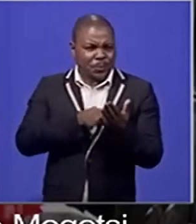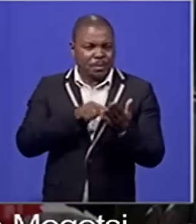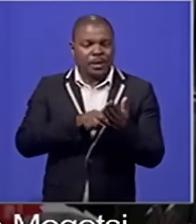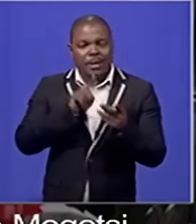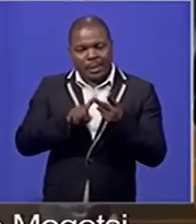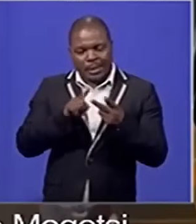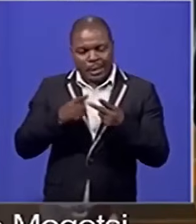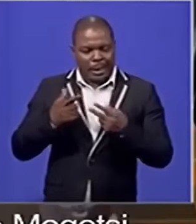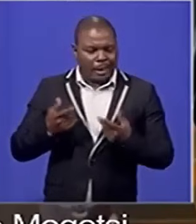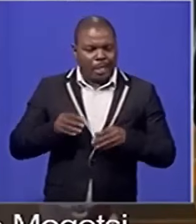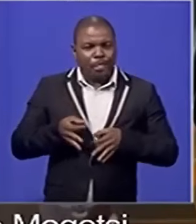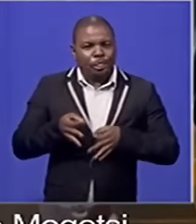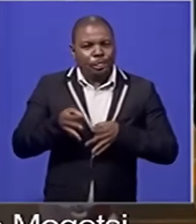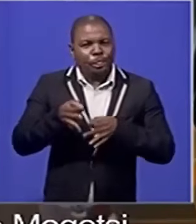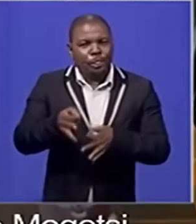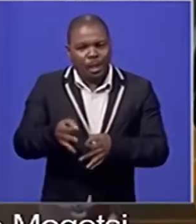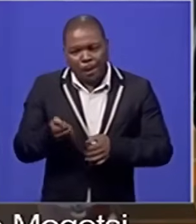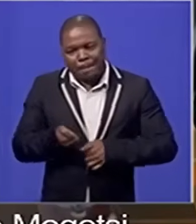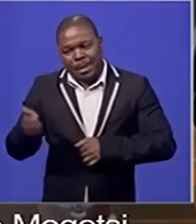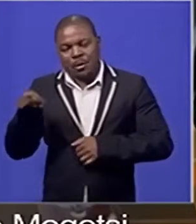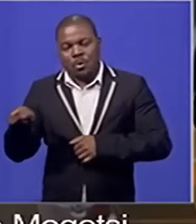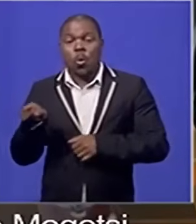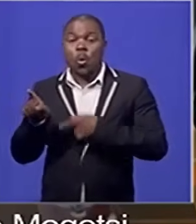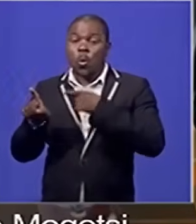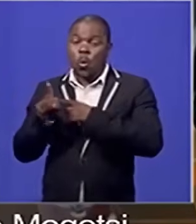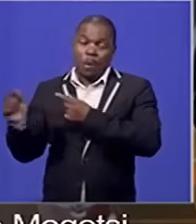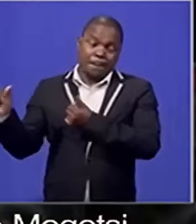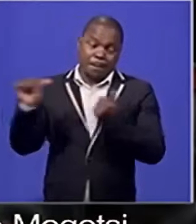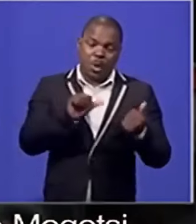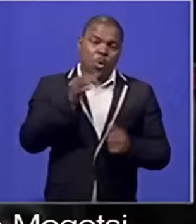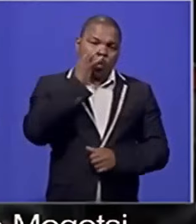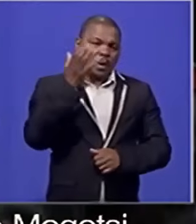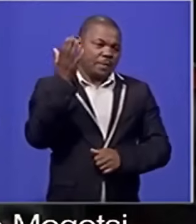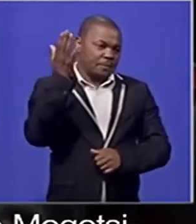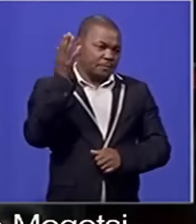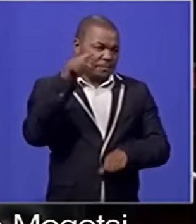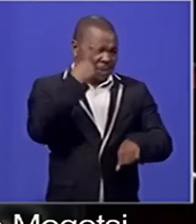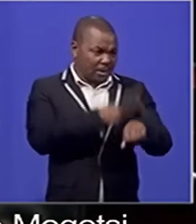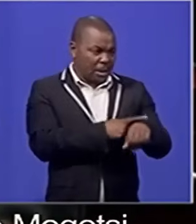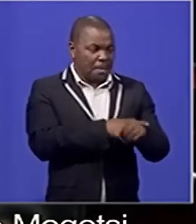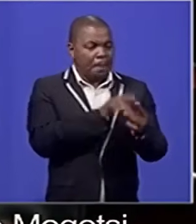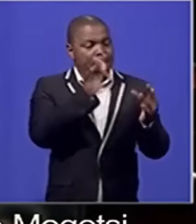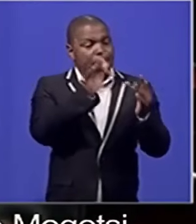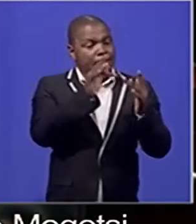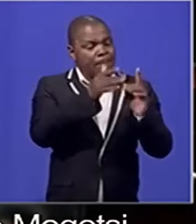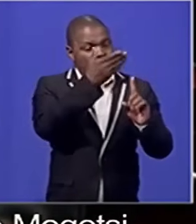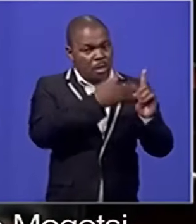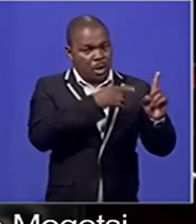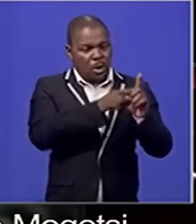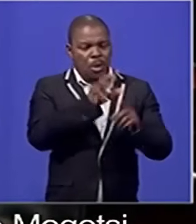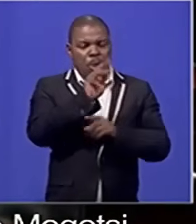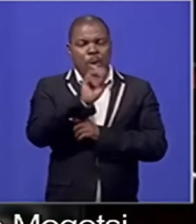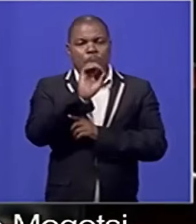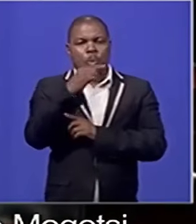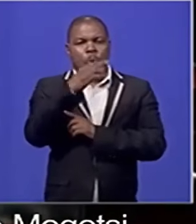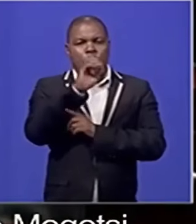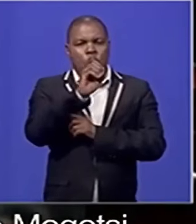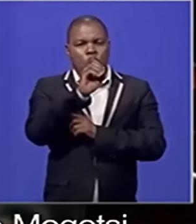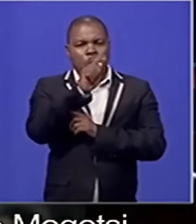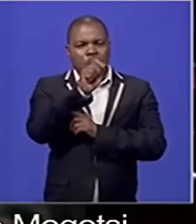se ile sa hlola ditiego. Nkabinde o boletše gore la mathomo ge a bolela le Mogotsi e bile ka Agostose ngwagola.